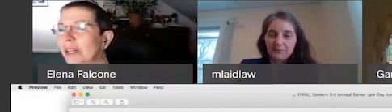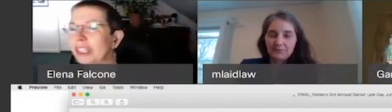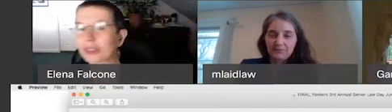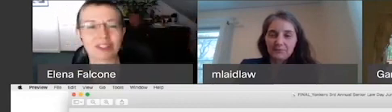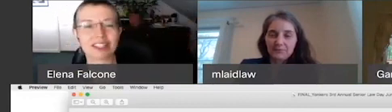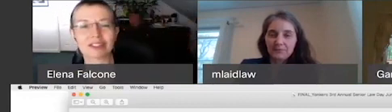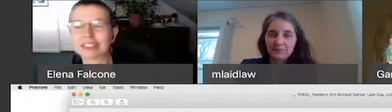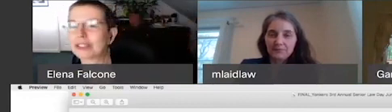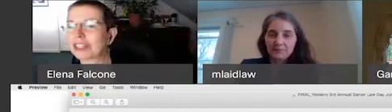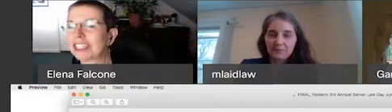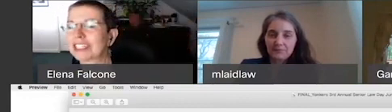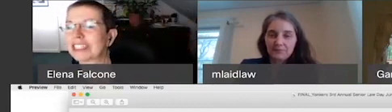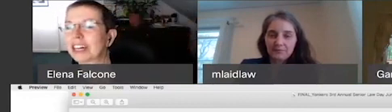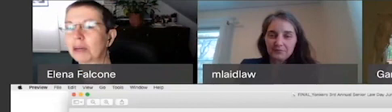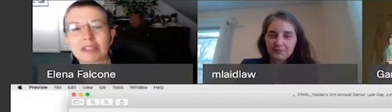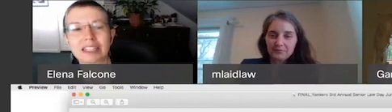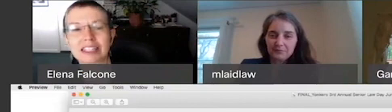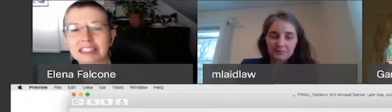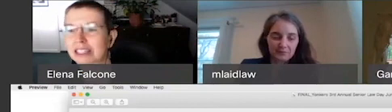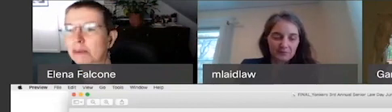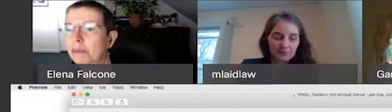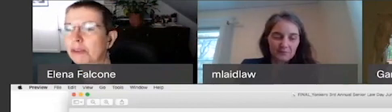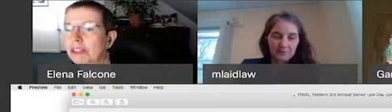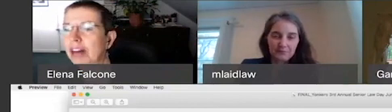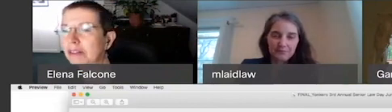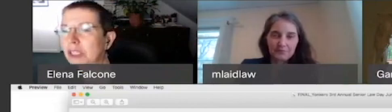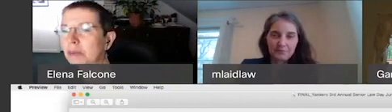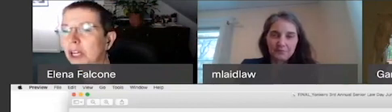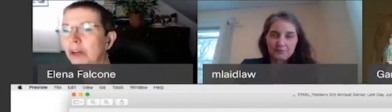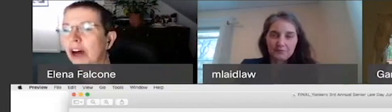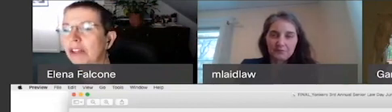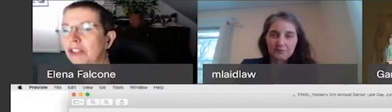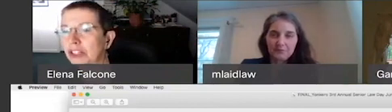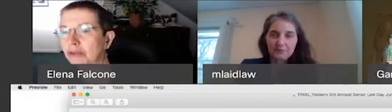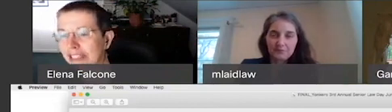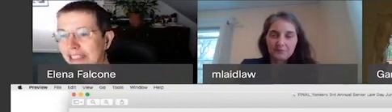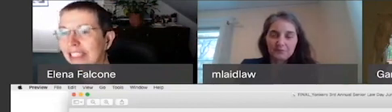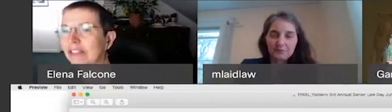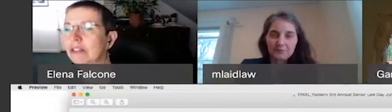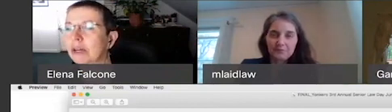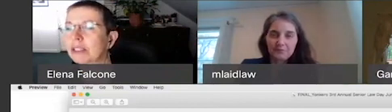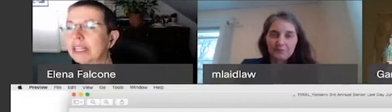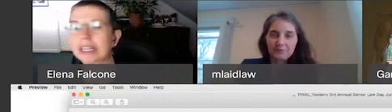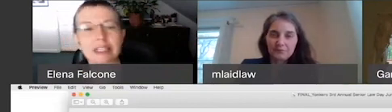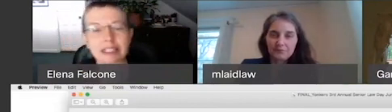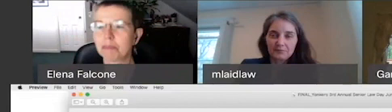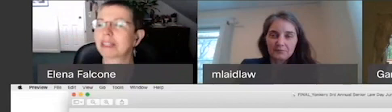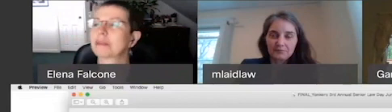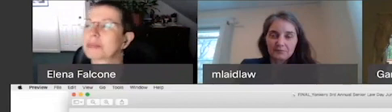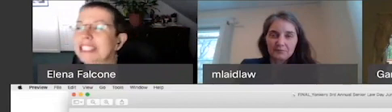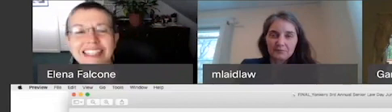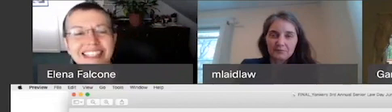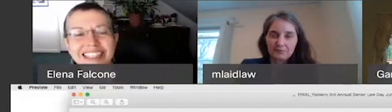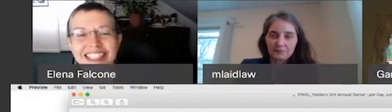to make sure that he's ready to step up. There's a lot that's been going on just recently. So Deep,